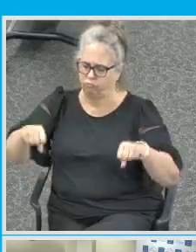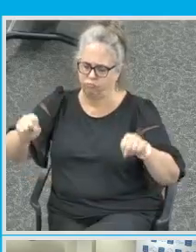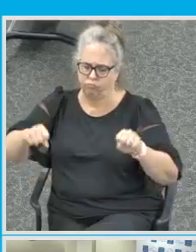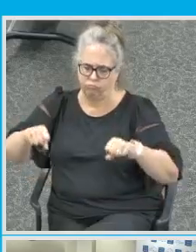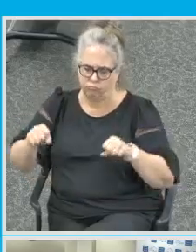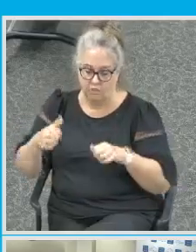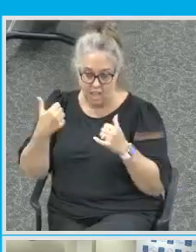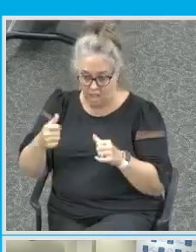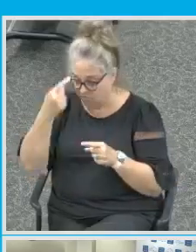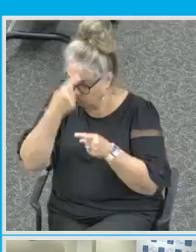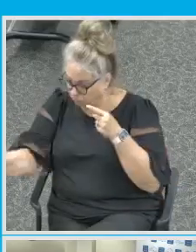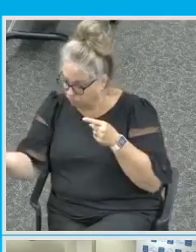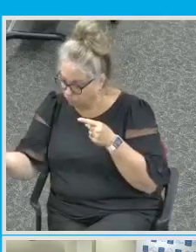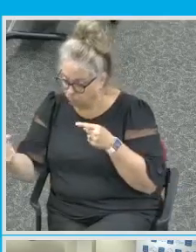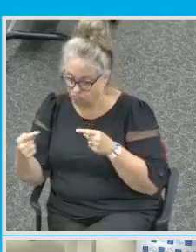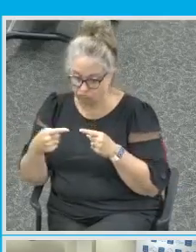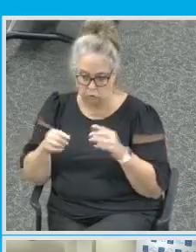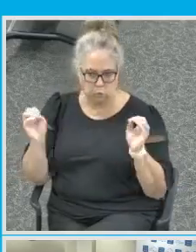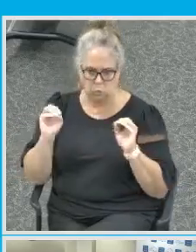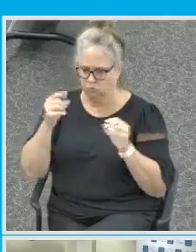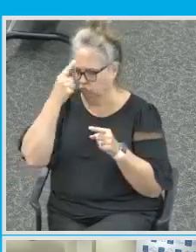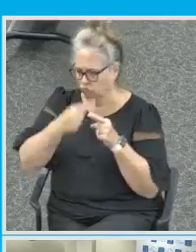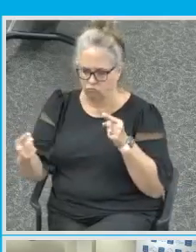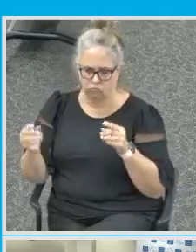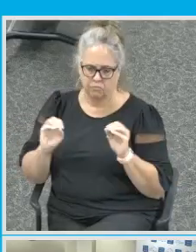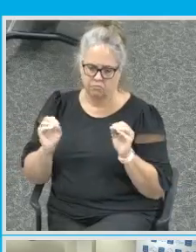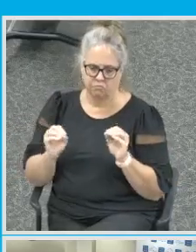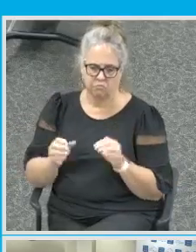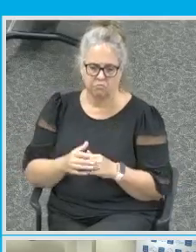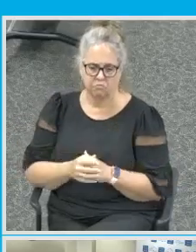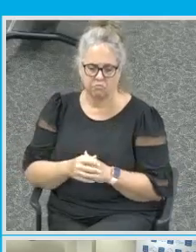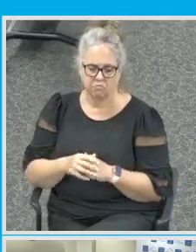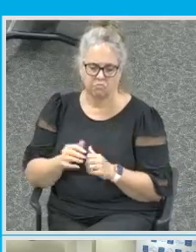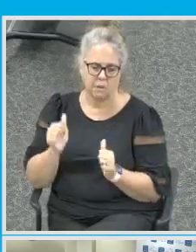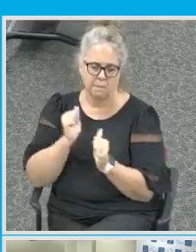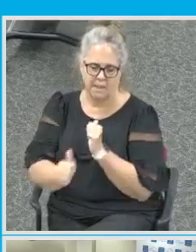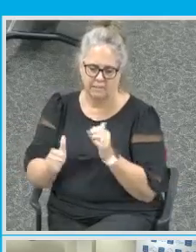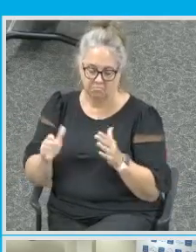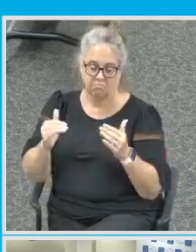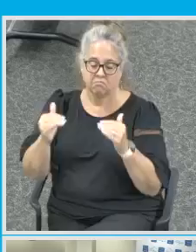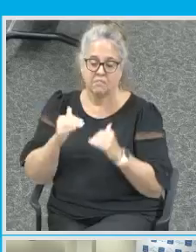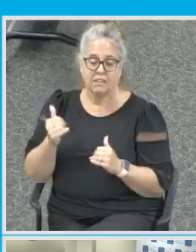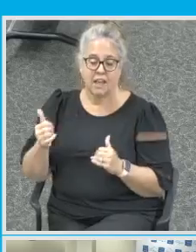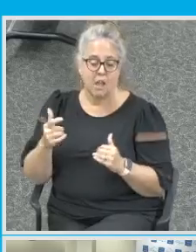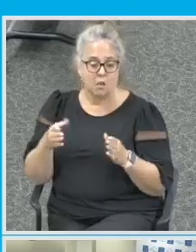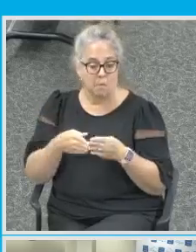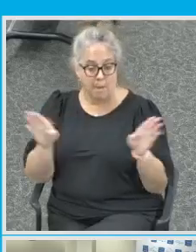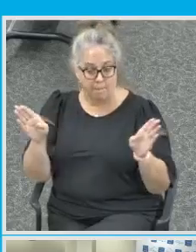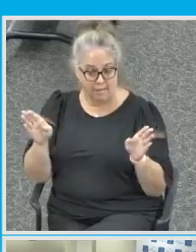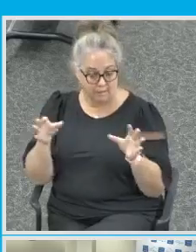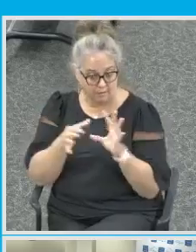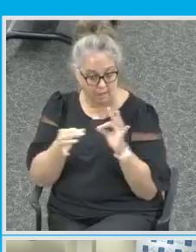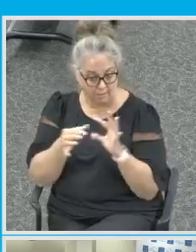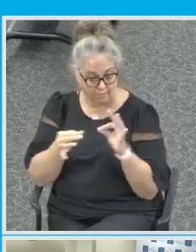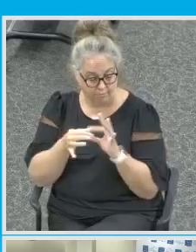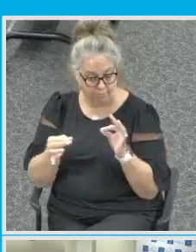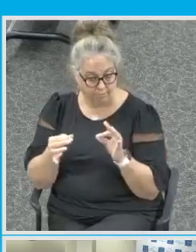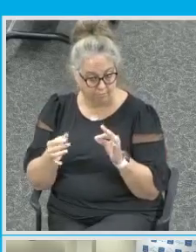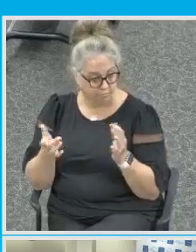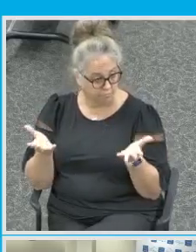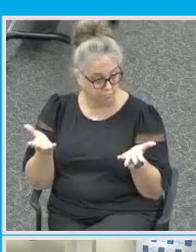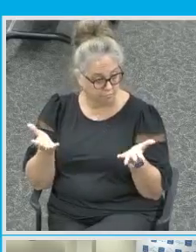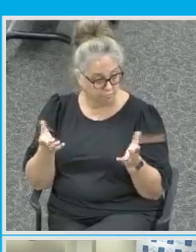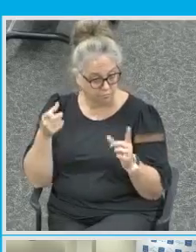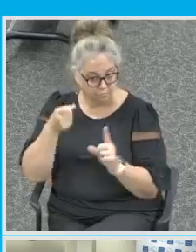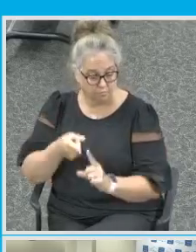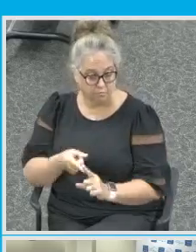opposed? Okay. Now we're moving on to public comment for items not scheduled on the agenda. We'll start off with people in the